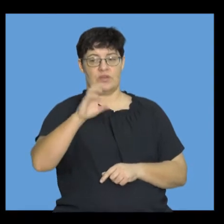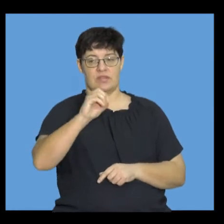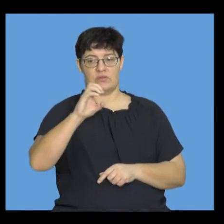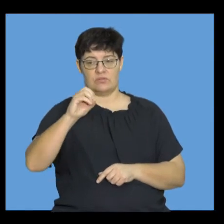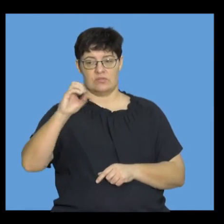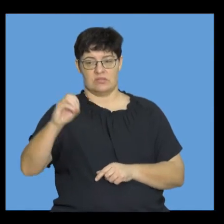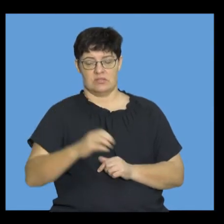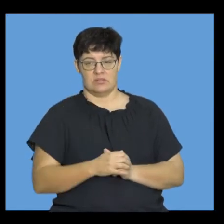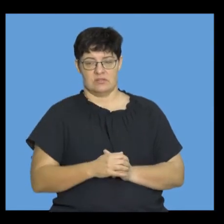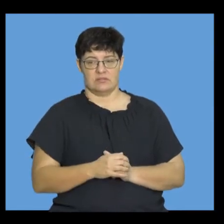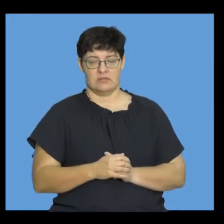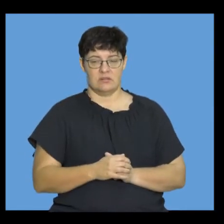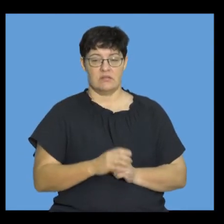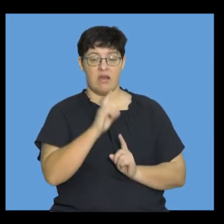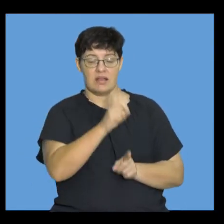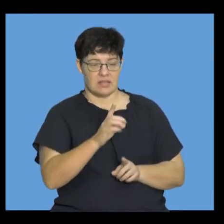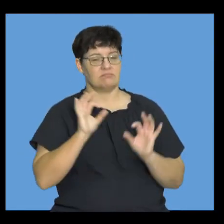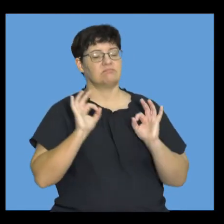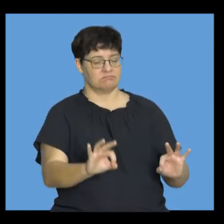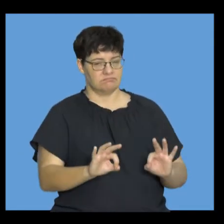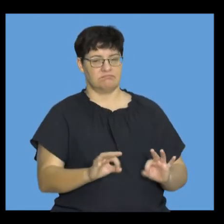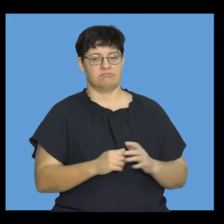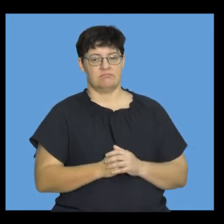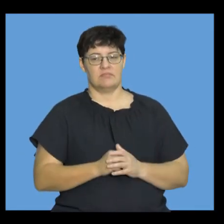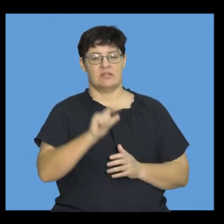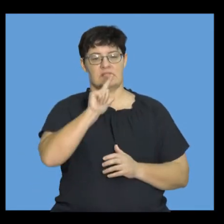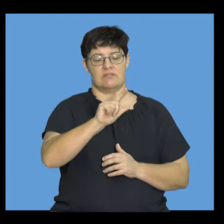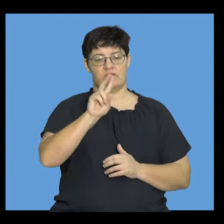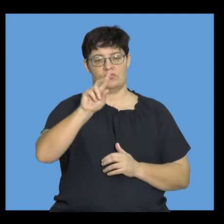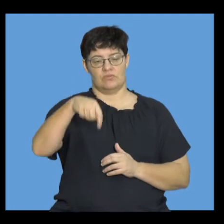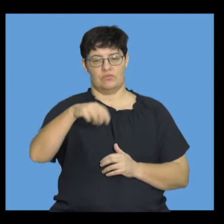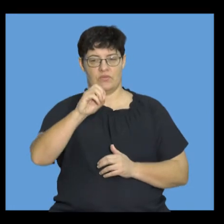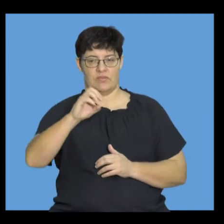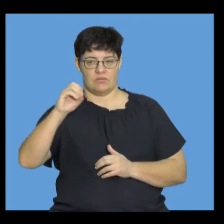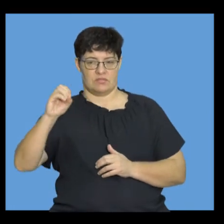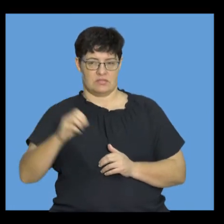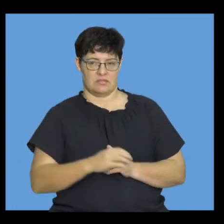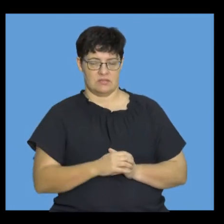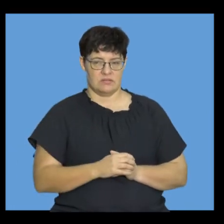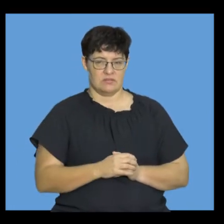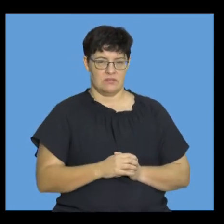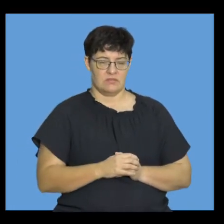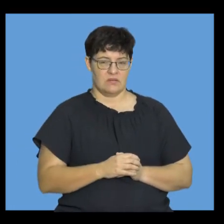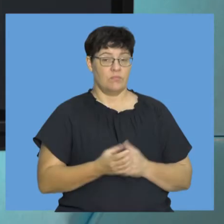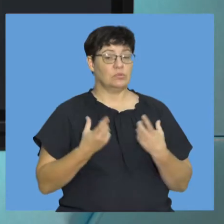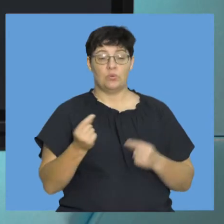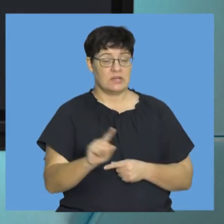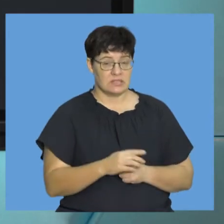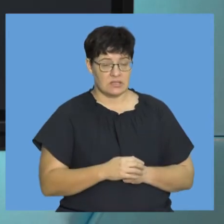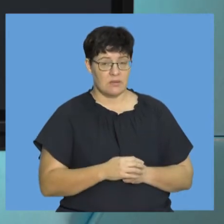check our answer there. Perfectly in order, 72,000. So what have we done? We've ascertained